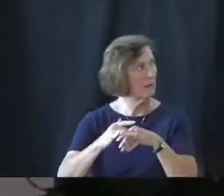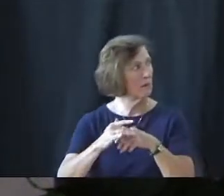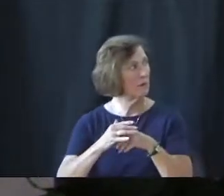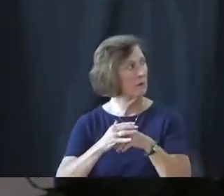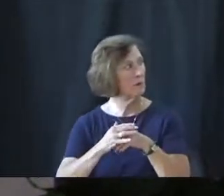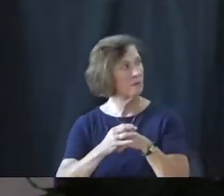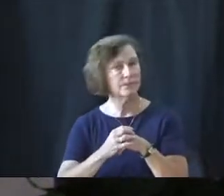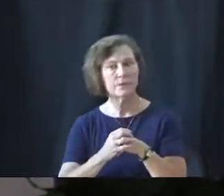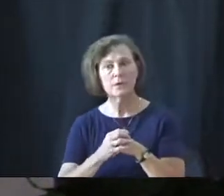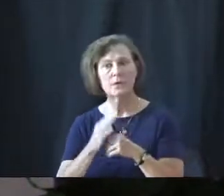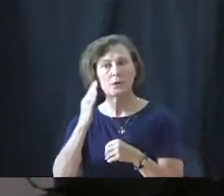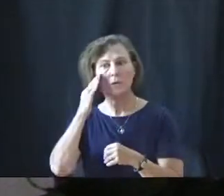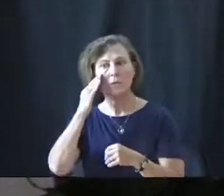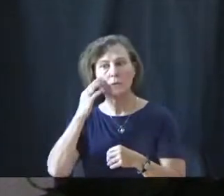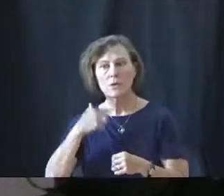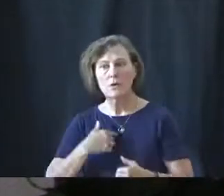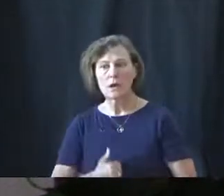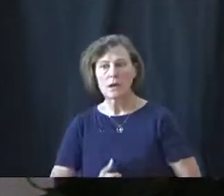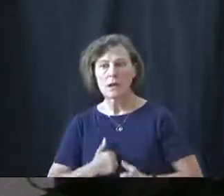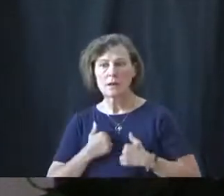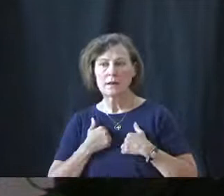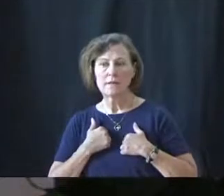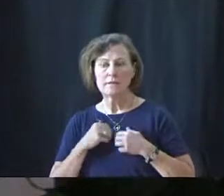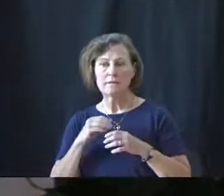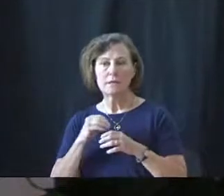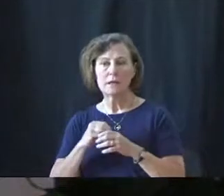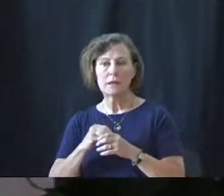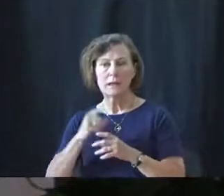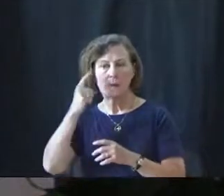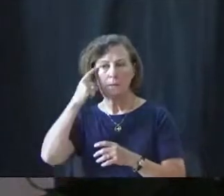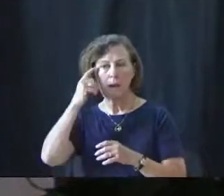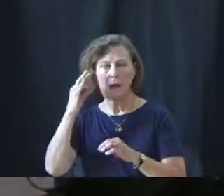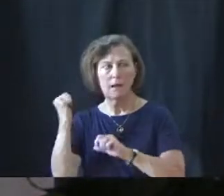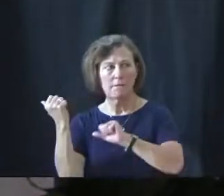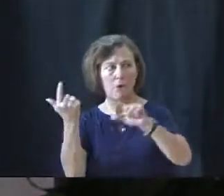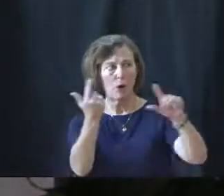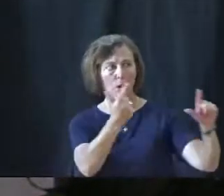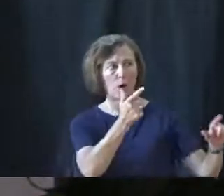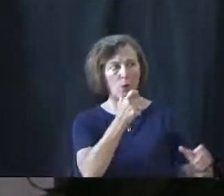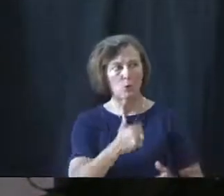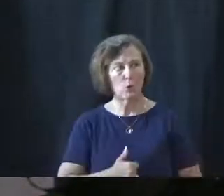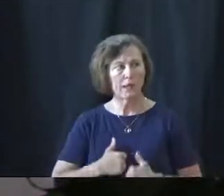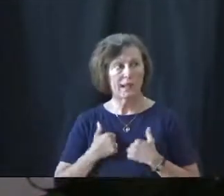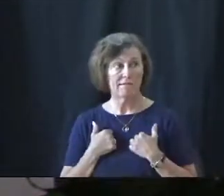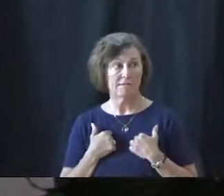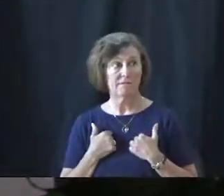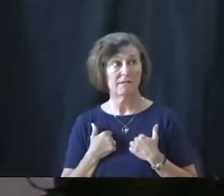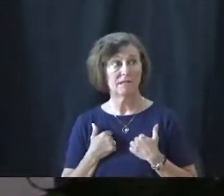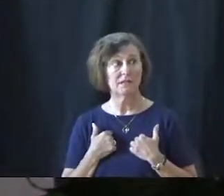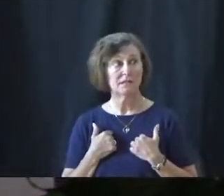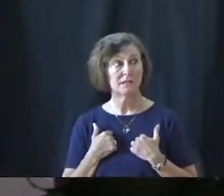know that I live in the minds of all beings who live.